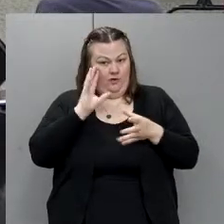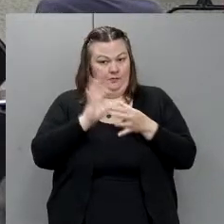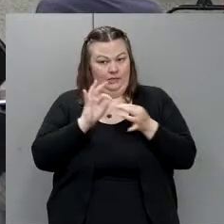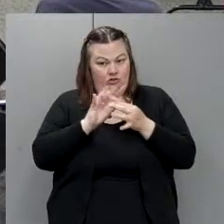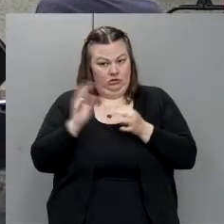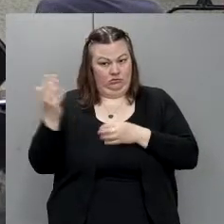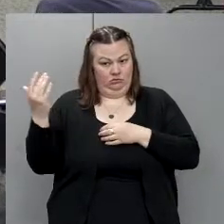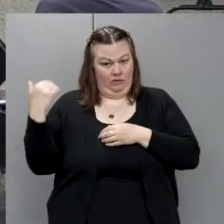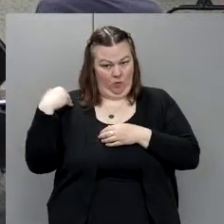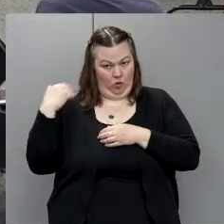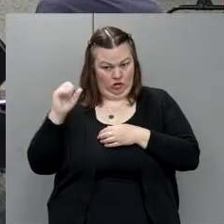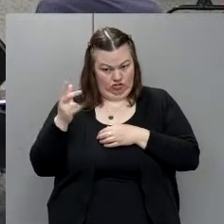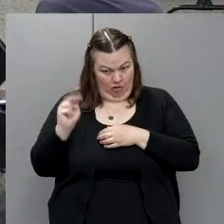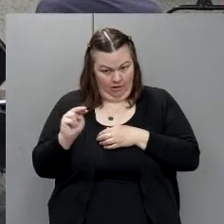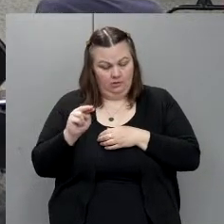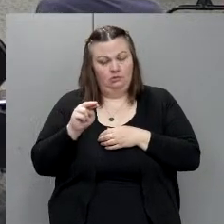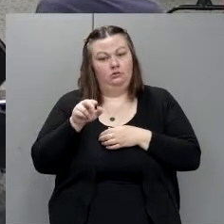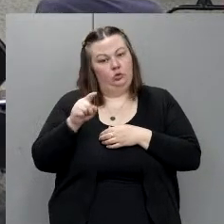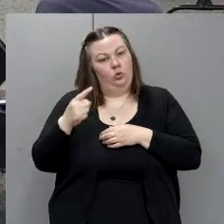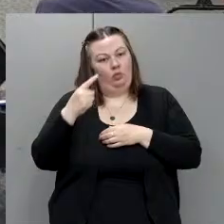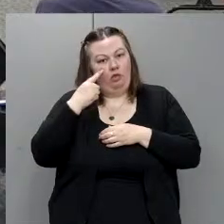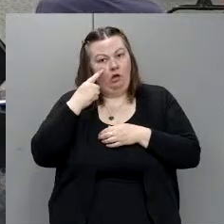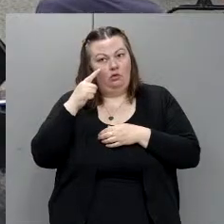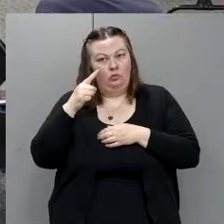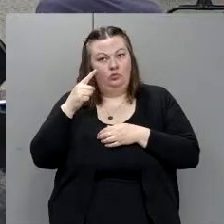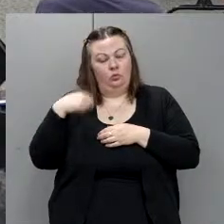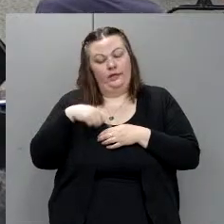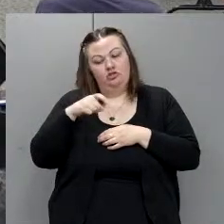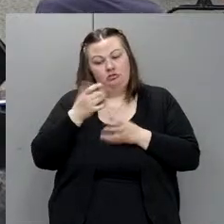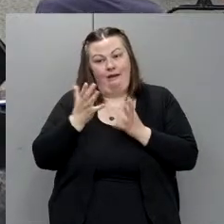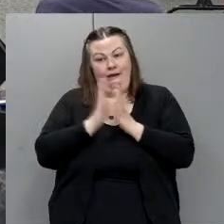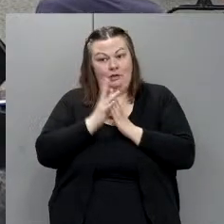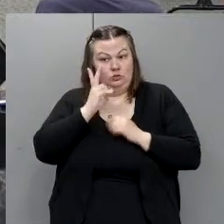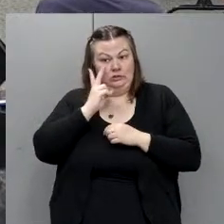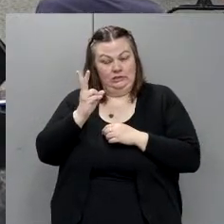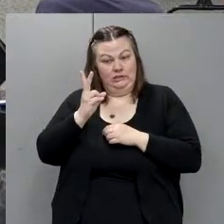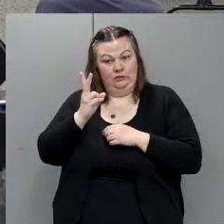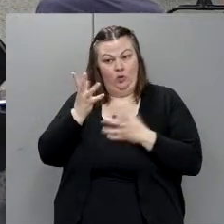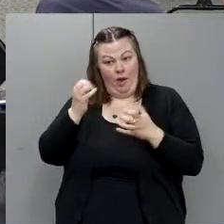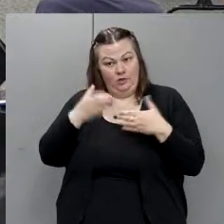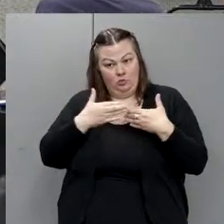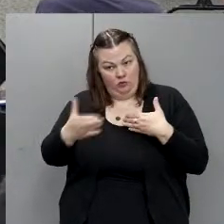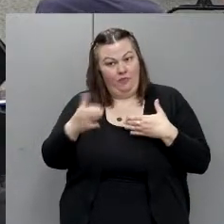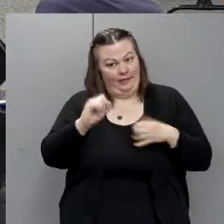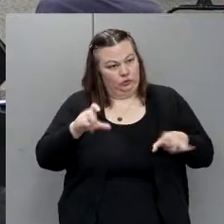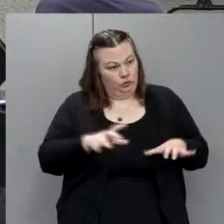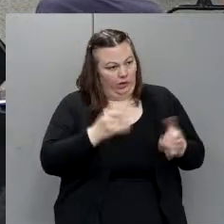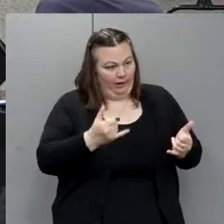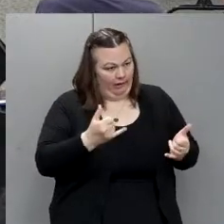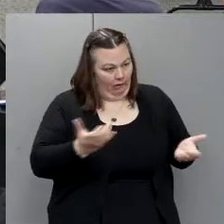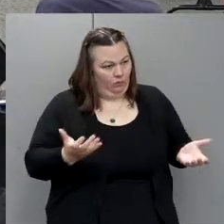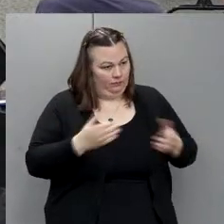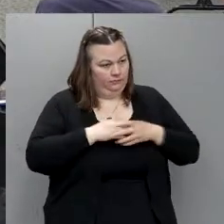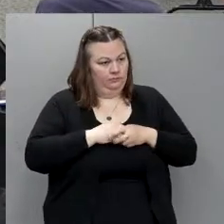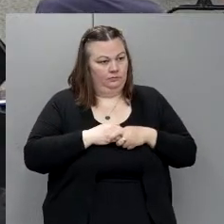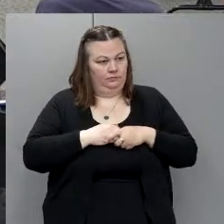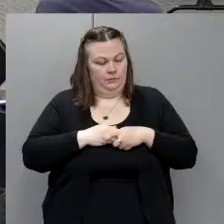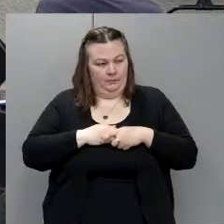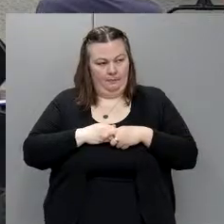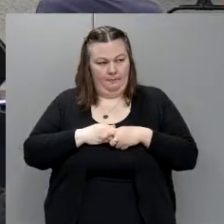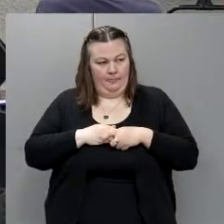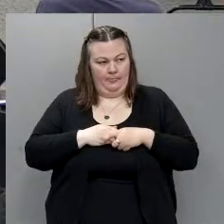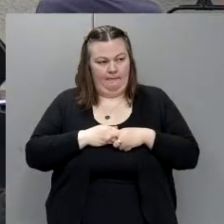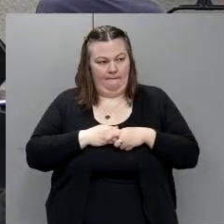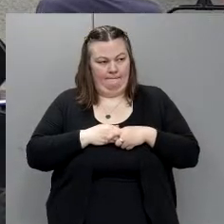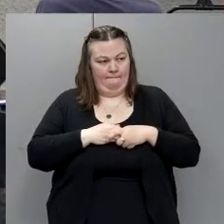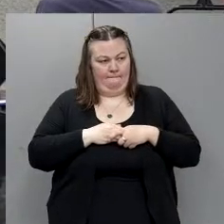the past, John, that you thought we should ask to see if we wanted to move forward. That's what we're doing right now.